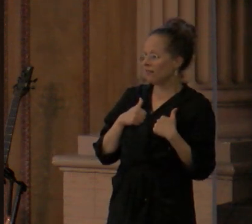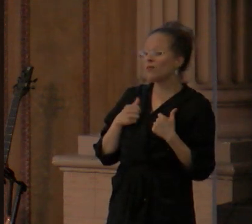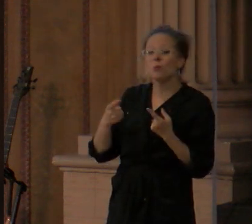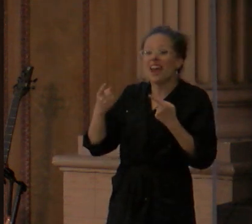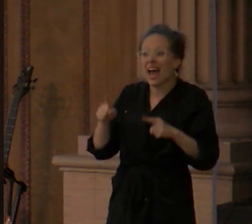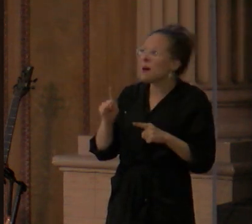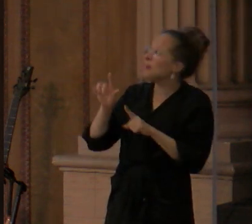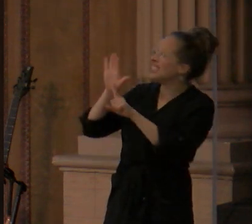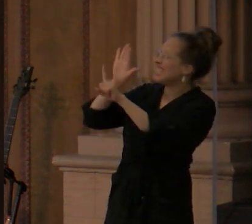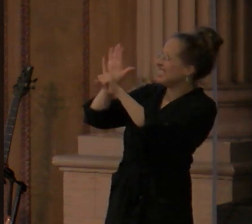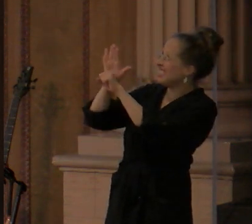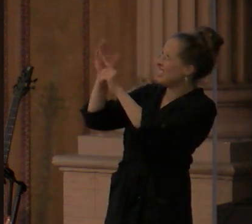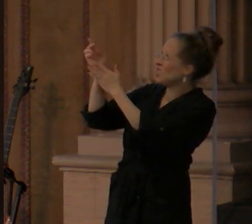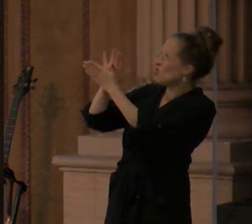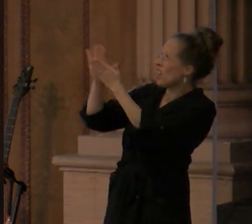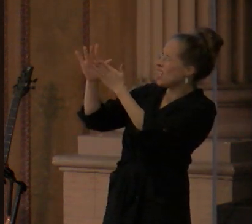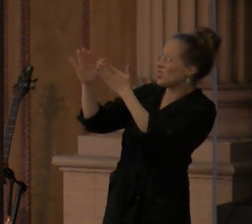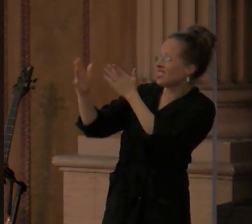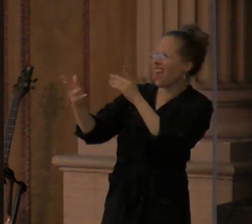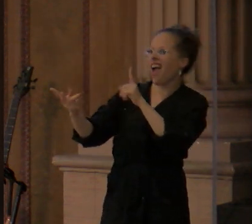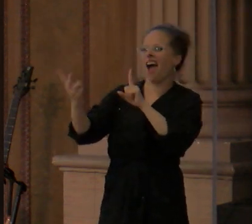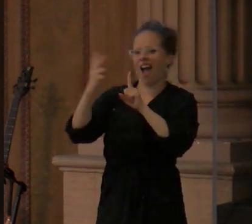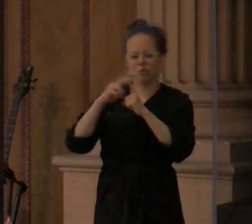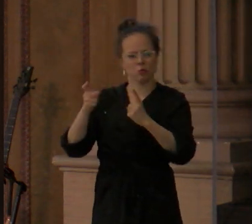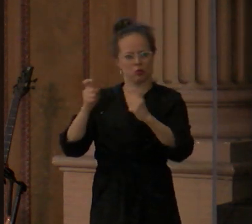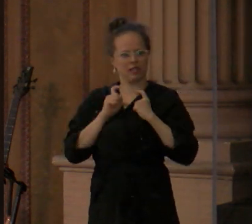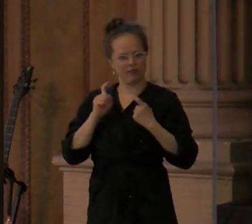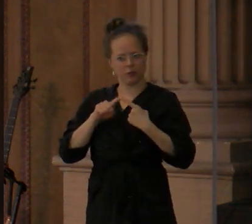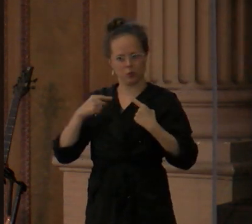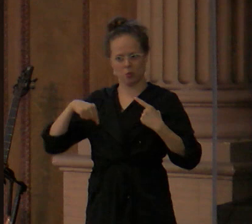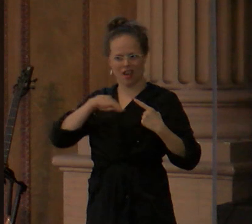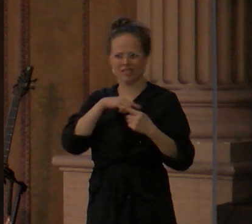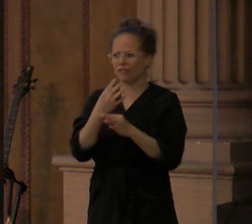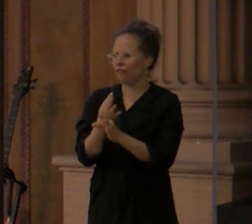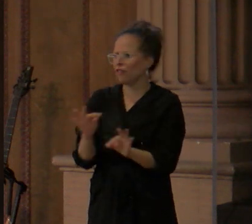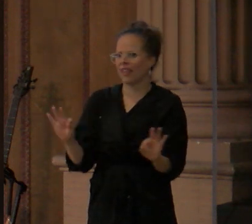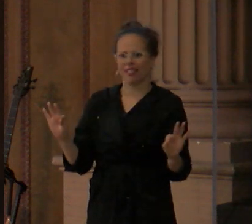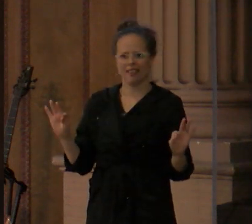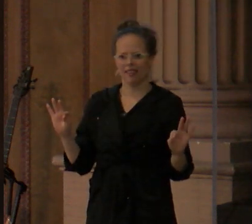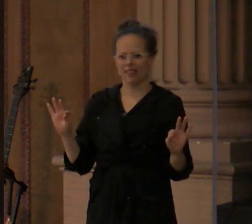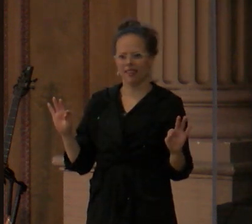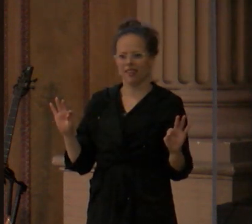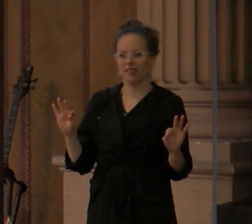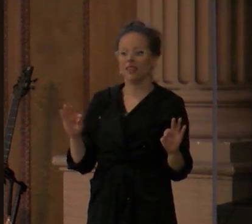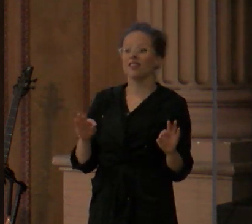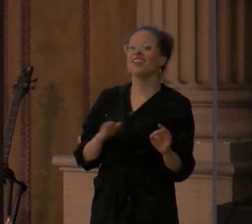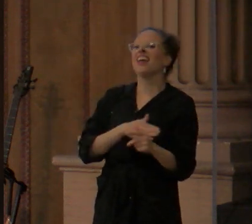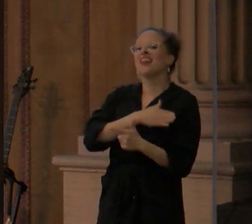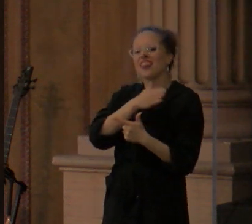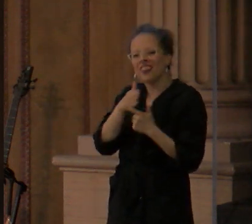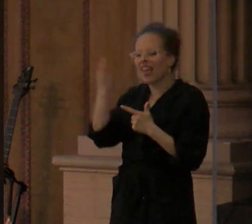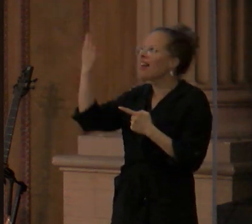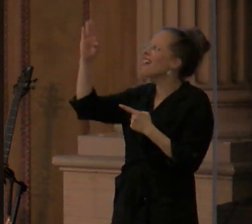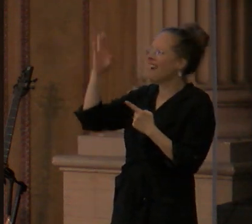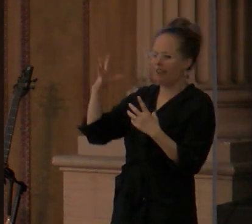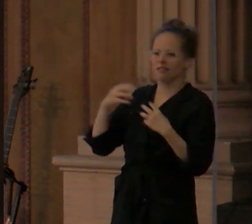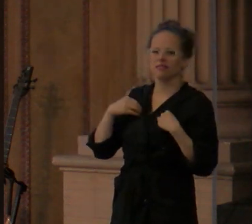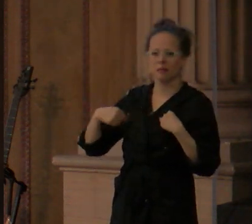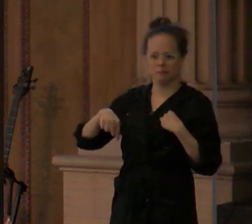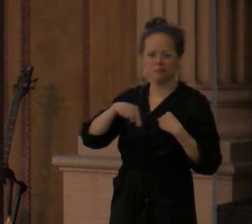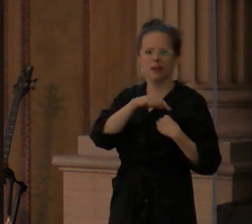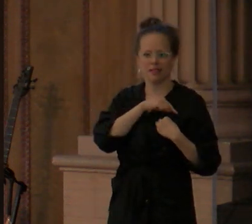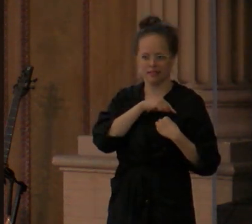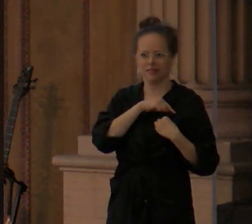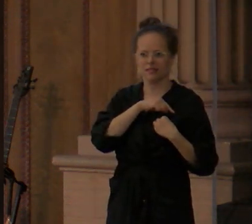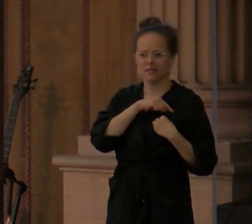imparted to us when we believe. And then God accepts us because he accepts his son. And when we come to believe in Jesus, we're completely